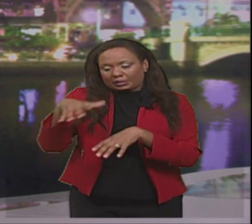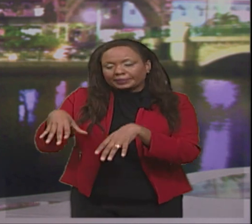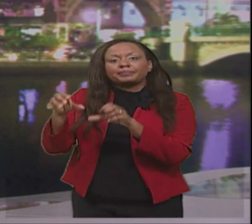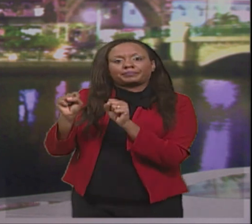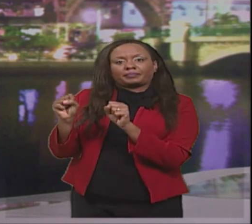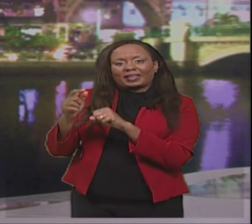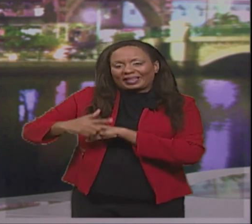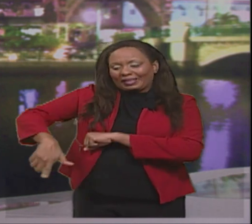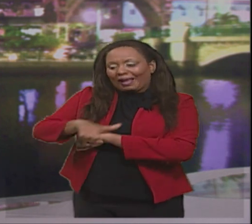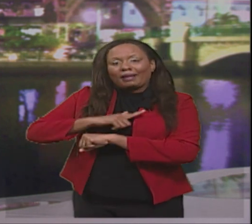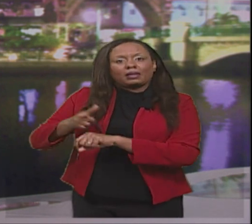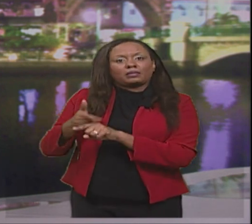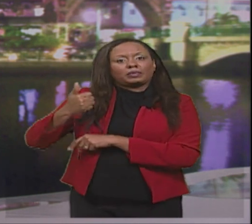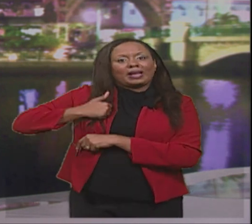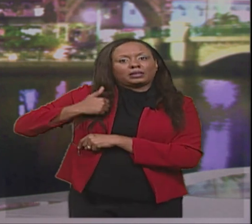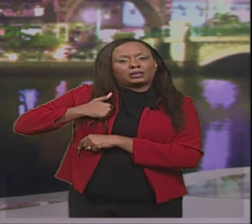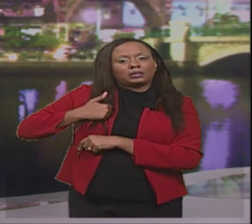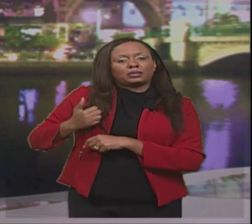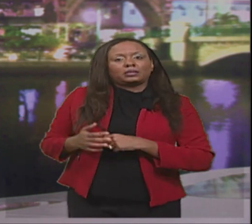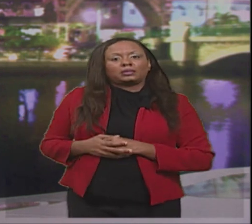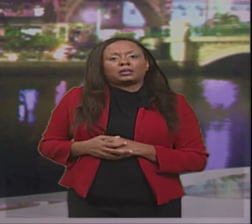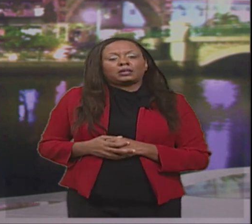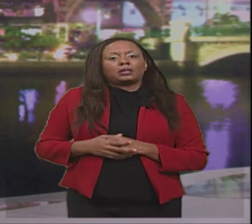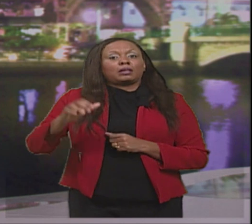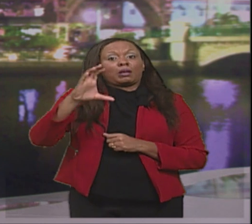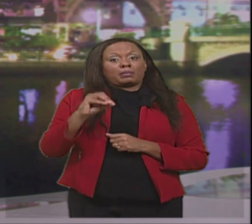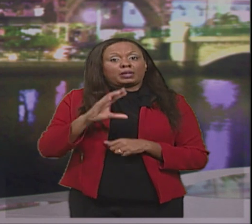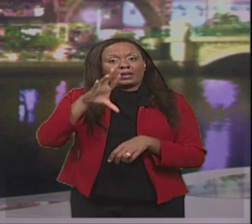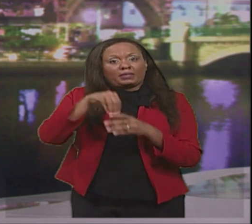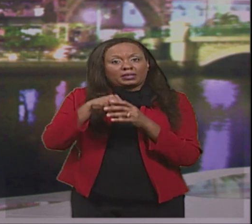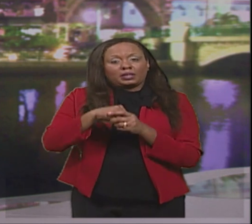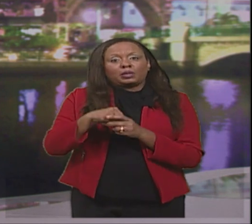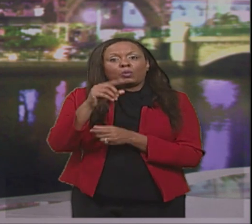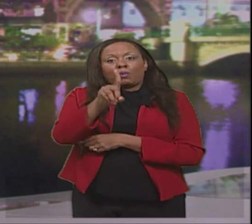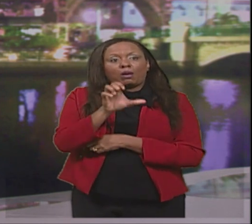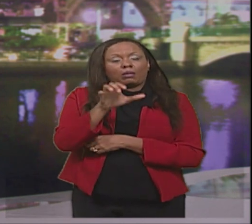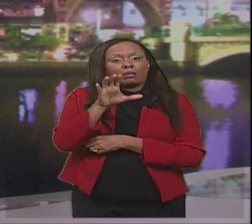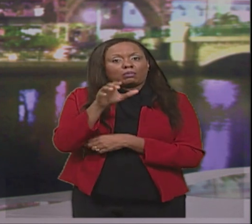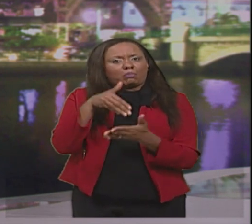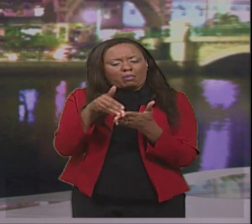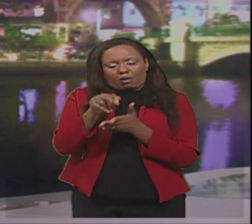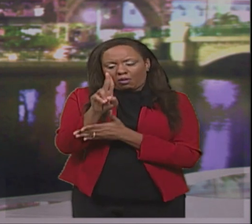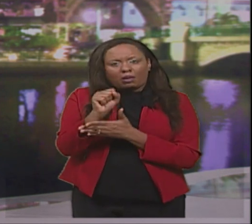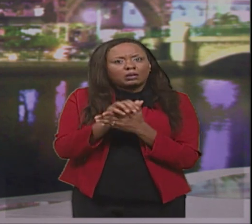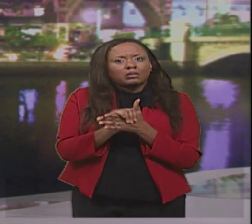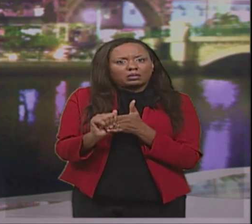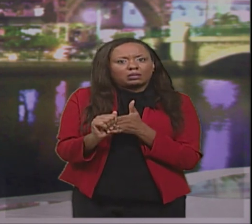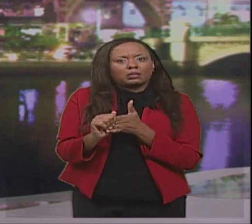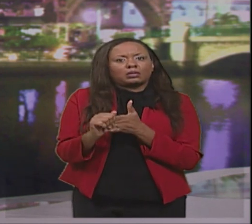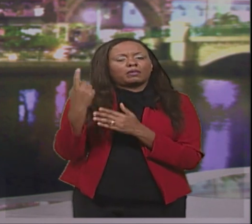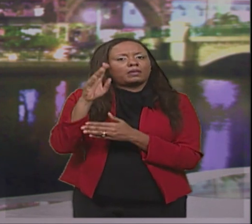Reunion Manganese Inc. of Canada. Now, GMI is investing $100 million in their first